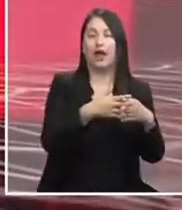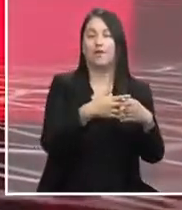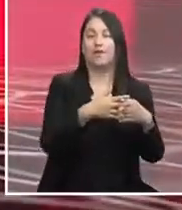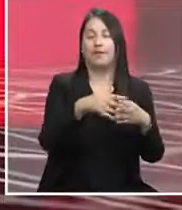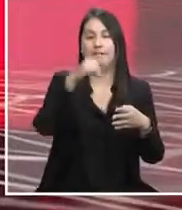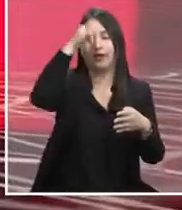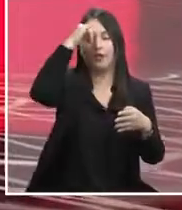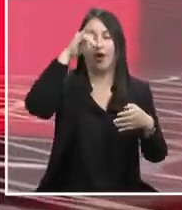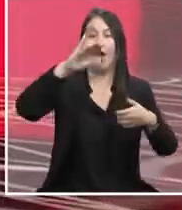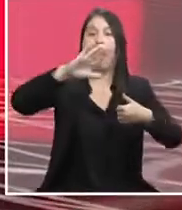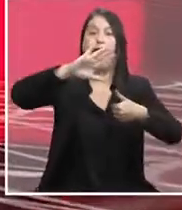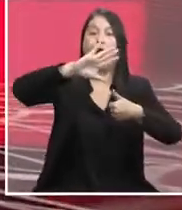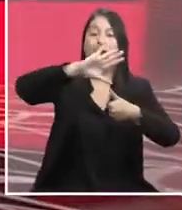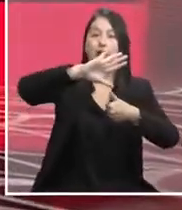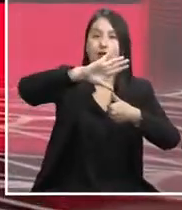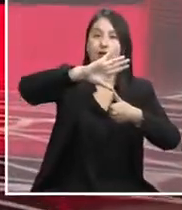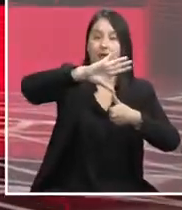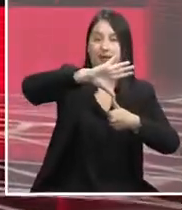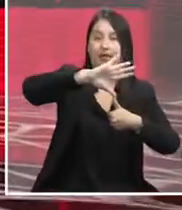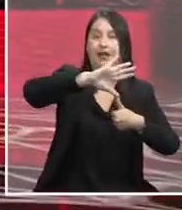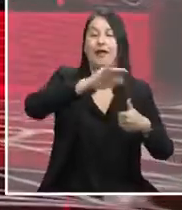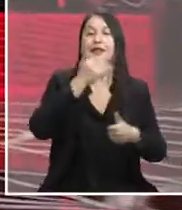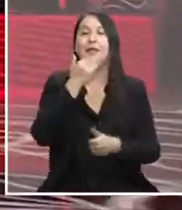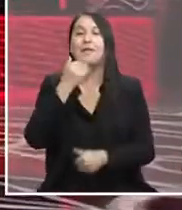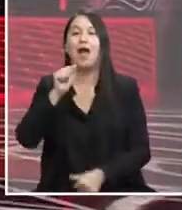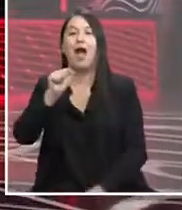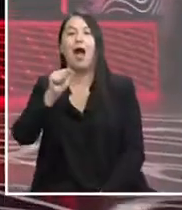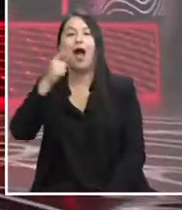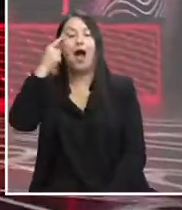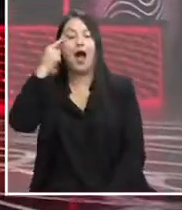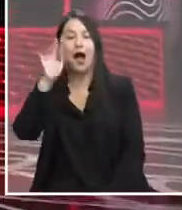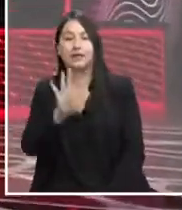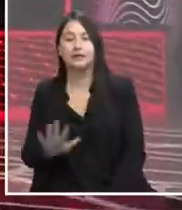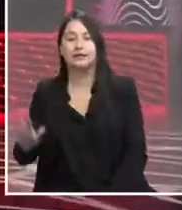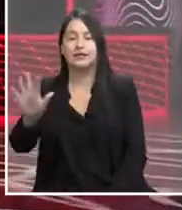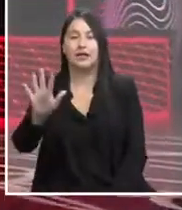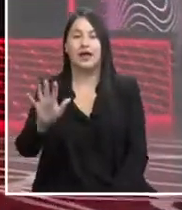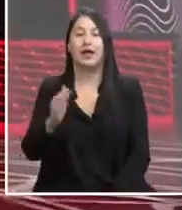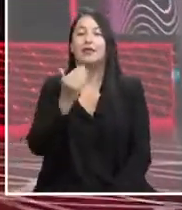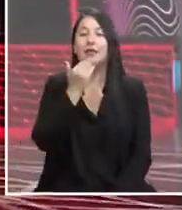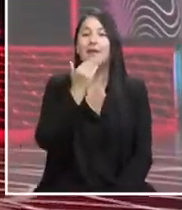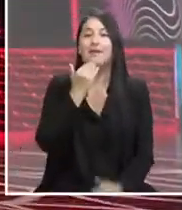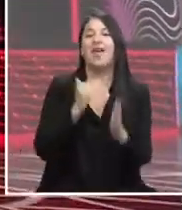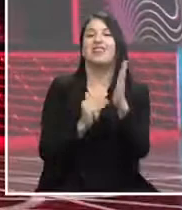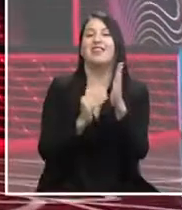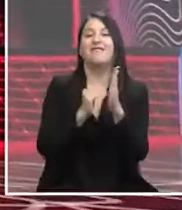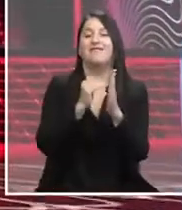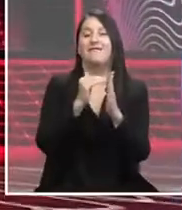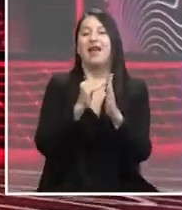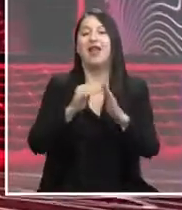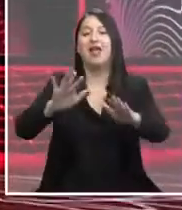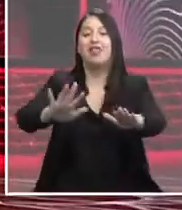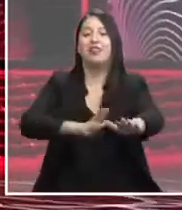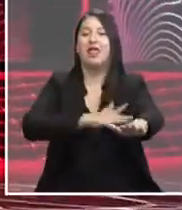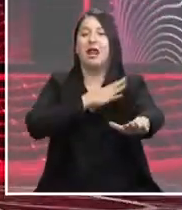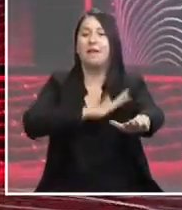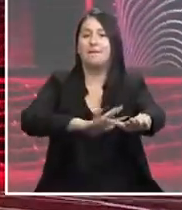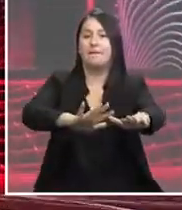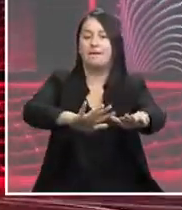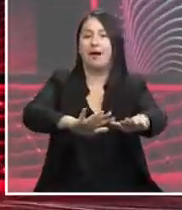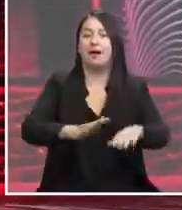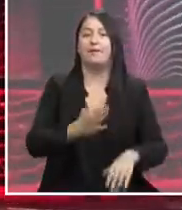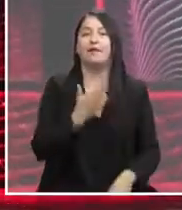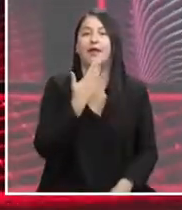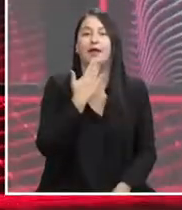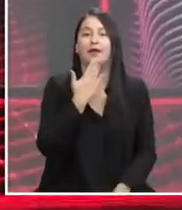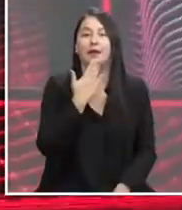level, and opening of the fabled Northwest Passage across the Arctic region. All of these were predicted